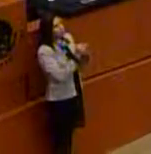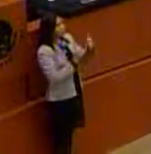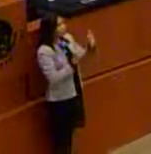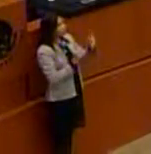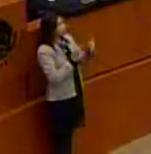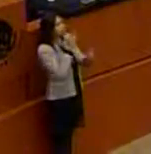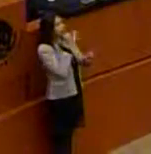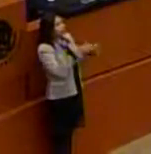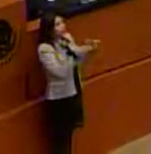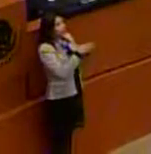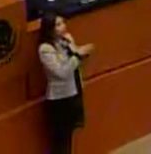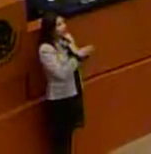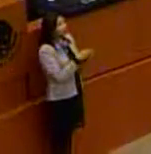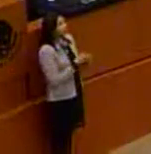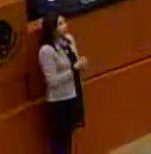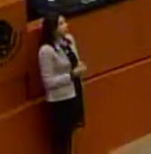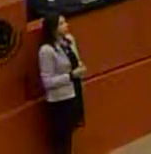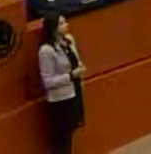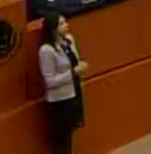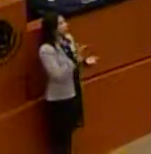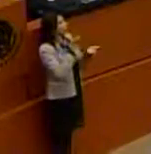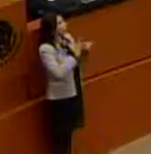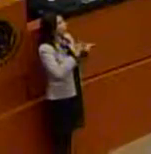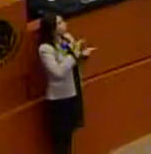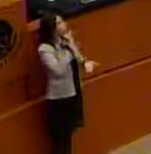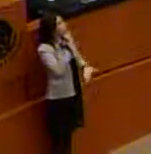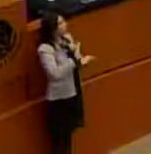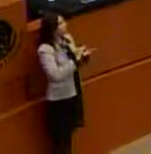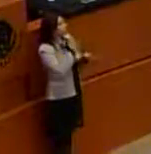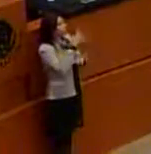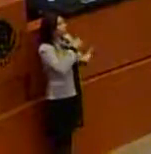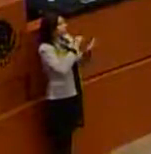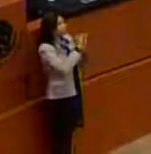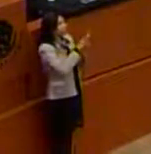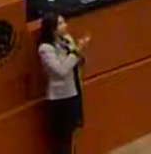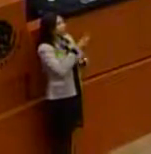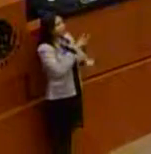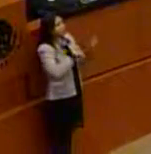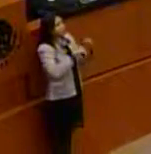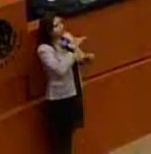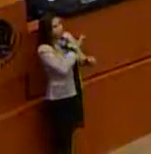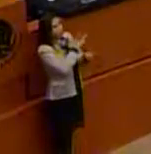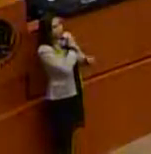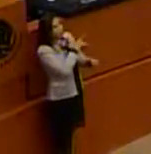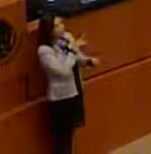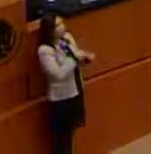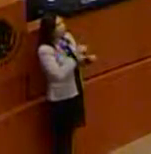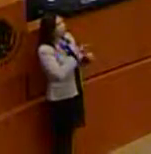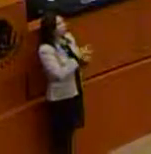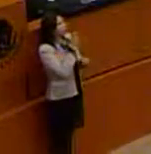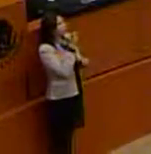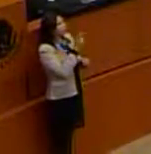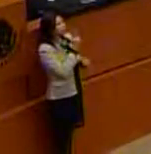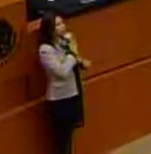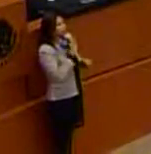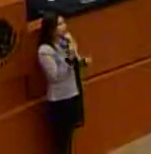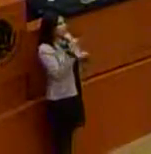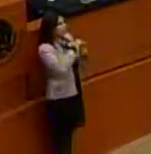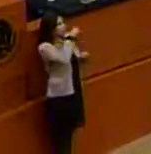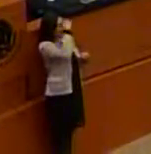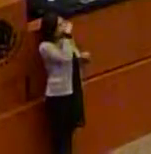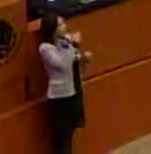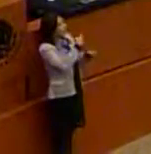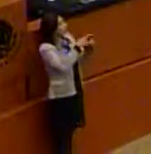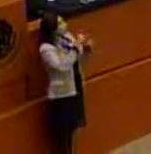minimal support for redistribution in general. It is not true in Mexico, and it is not true in many countries which